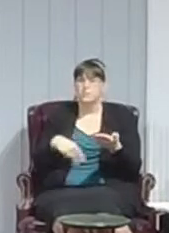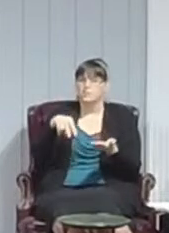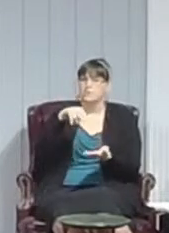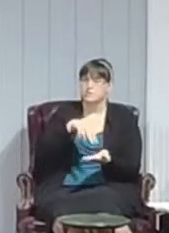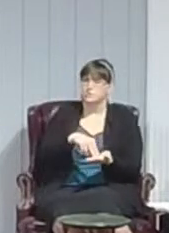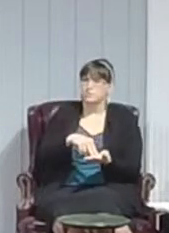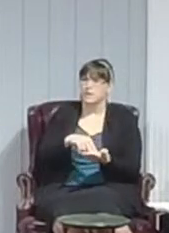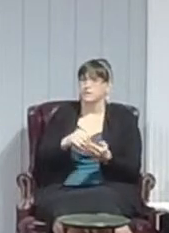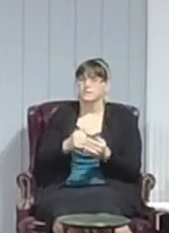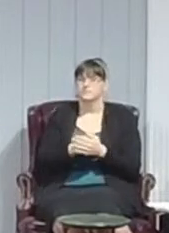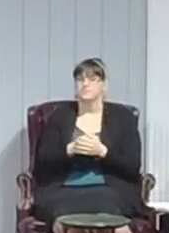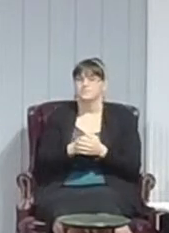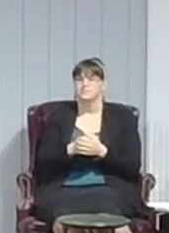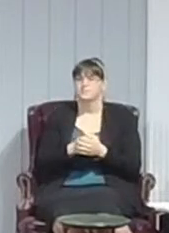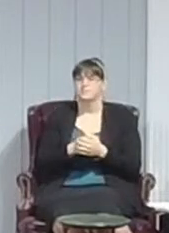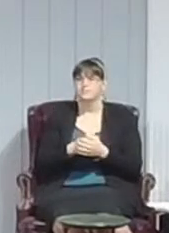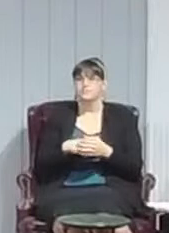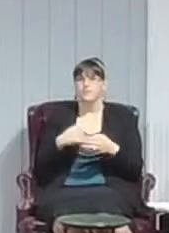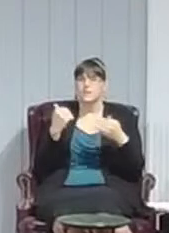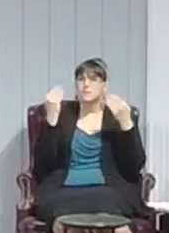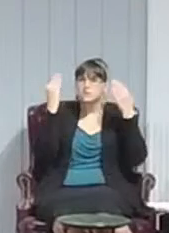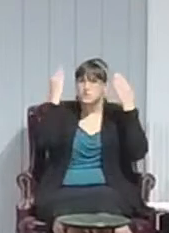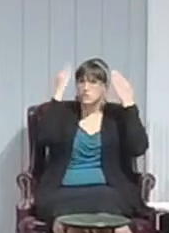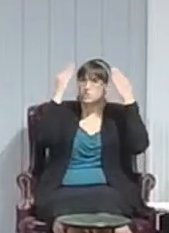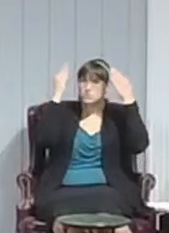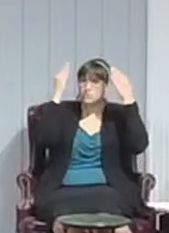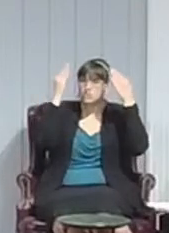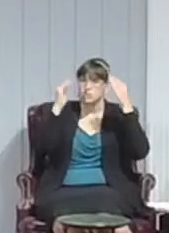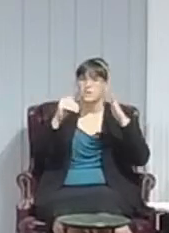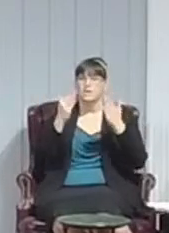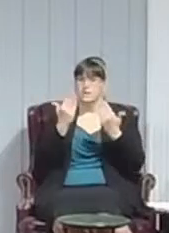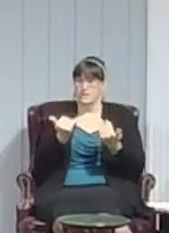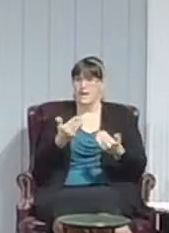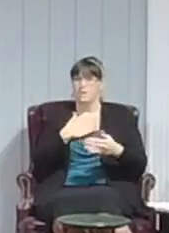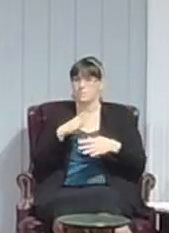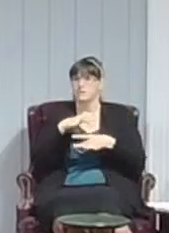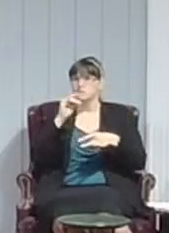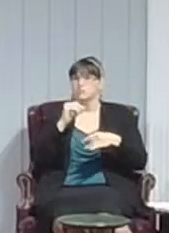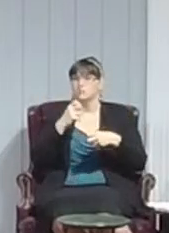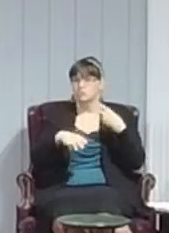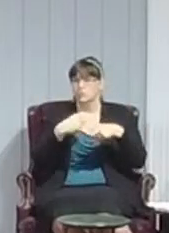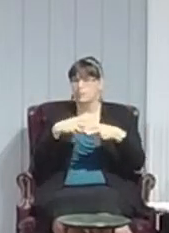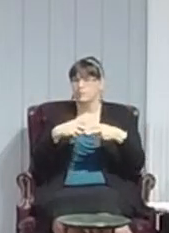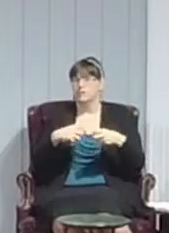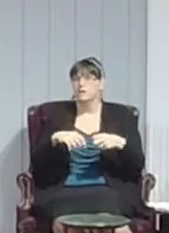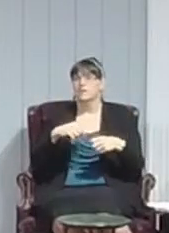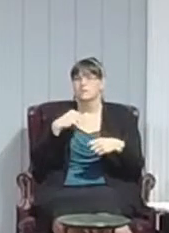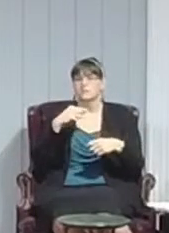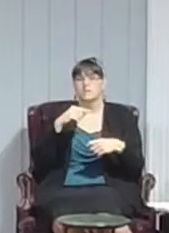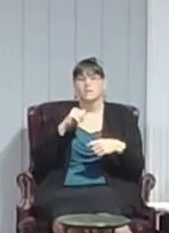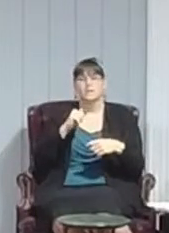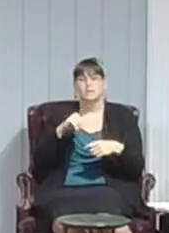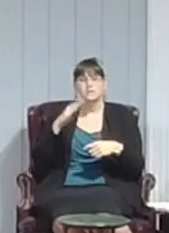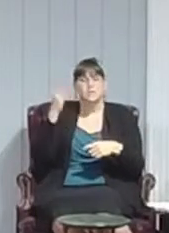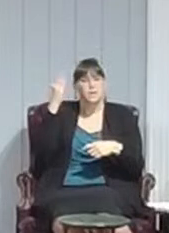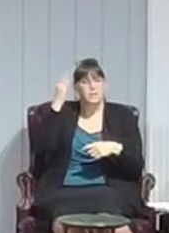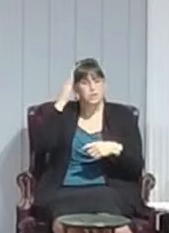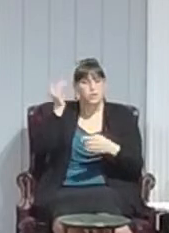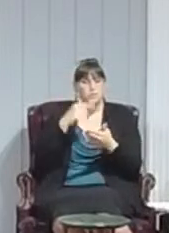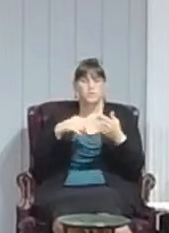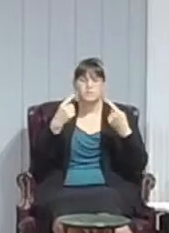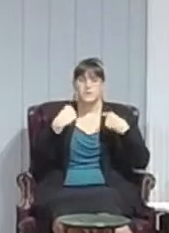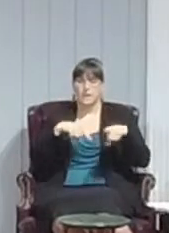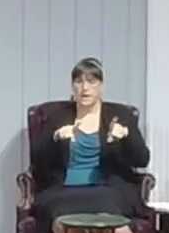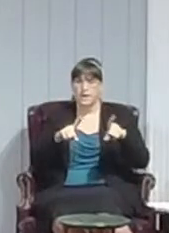grave. His concern when he says, now is my soul troubled, it's not that I know what's going to happen to me. I know they're